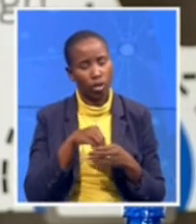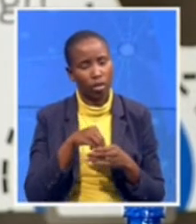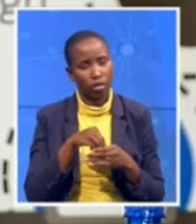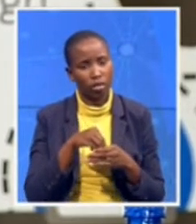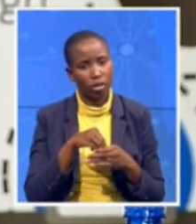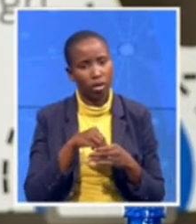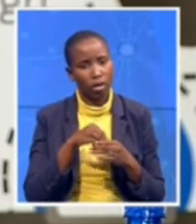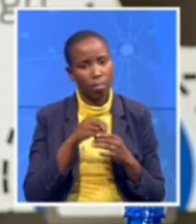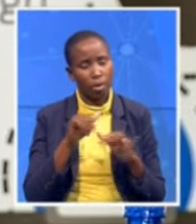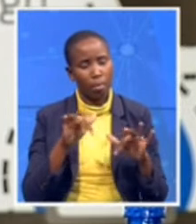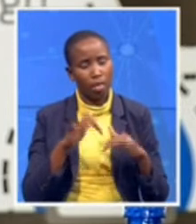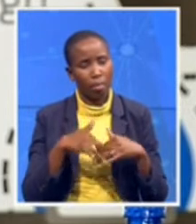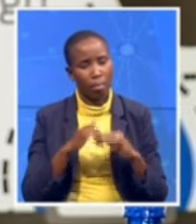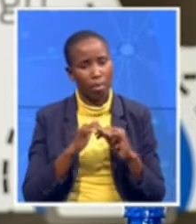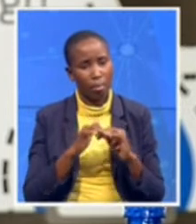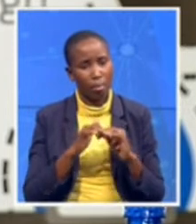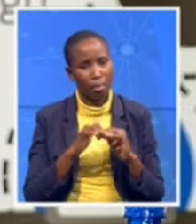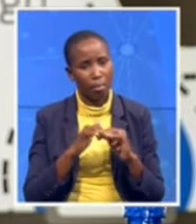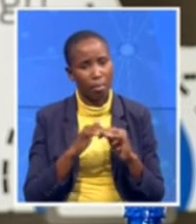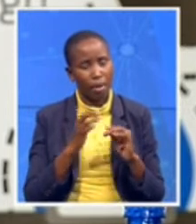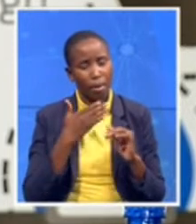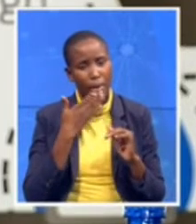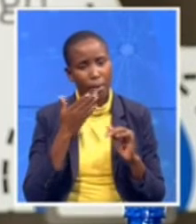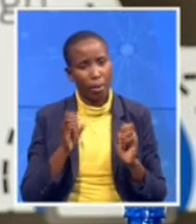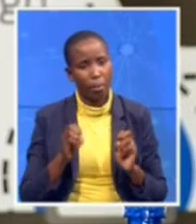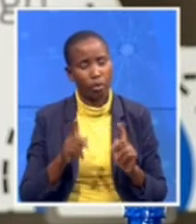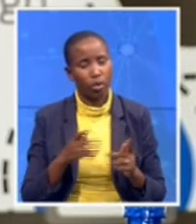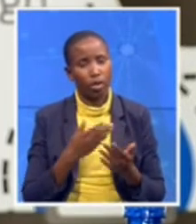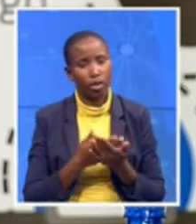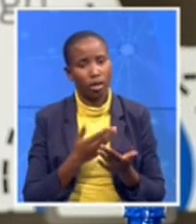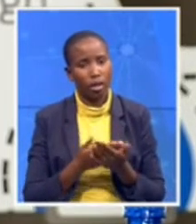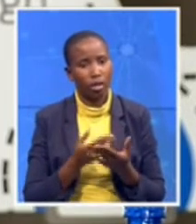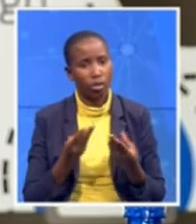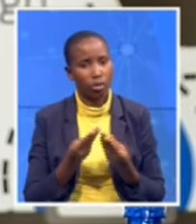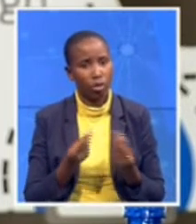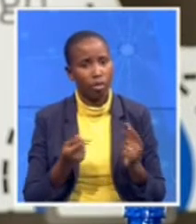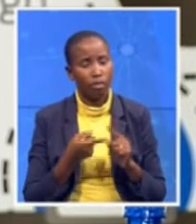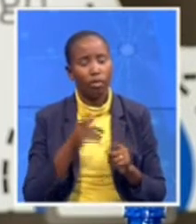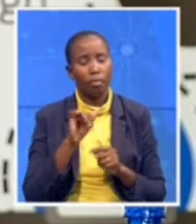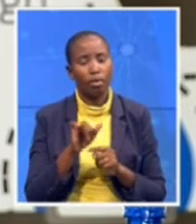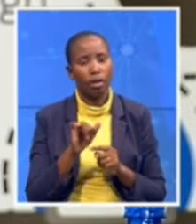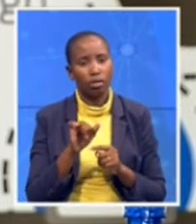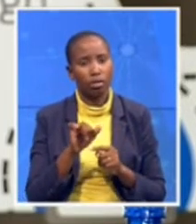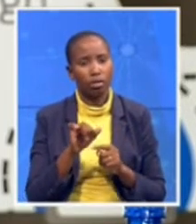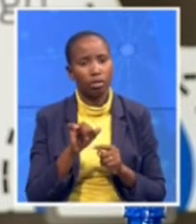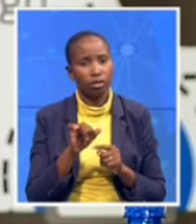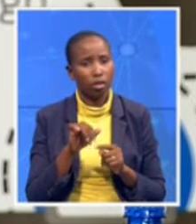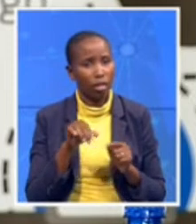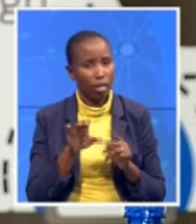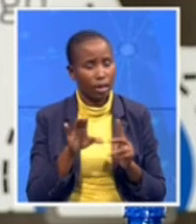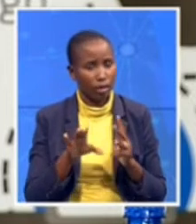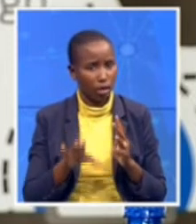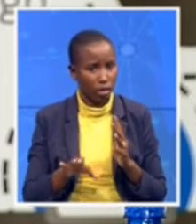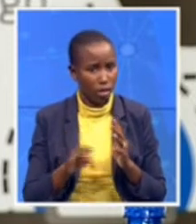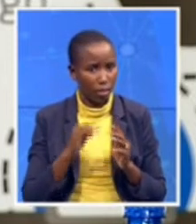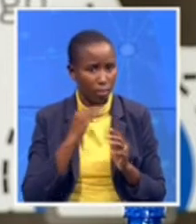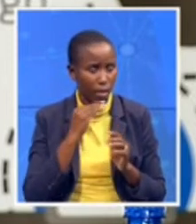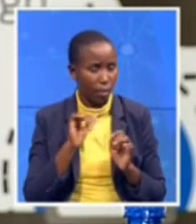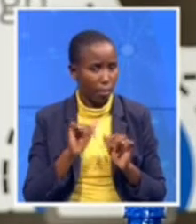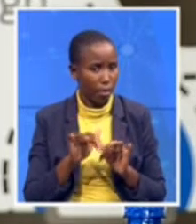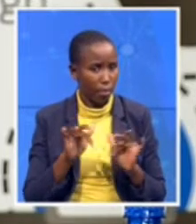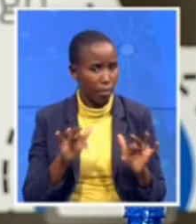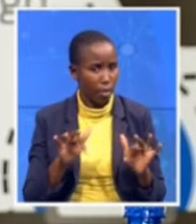that have a deal with you for self-classification? That is people who either run their own website or publish